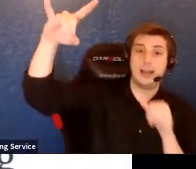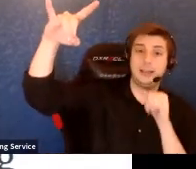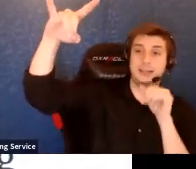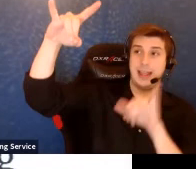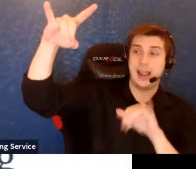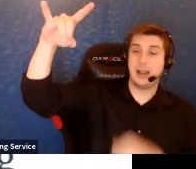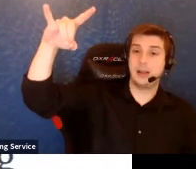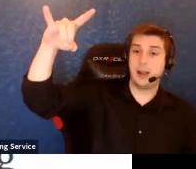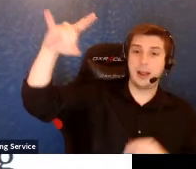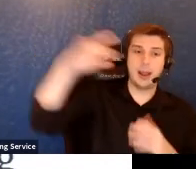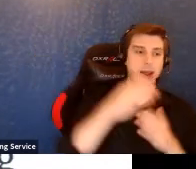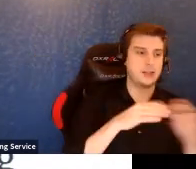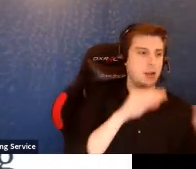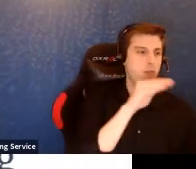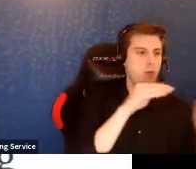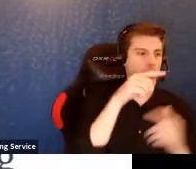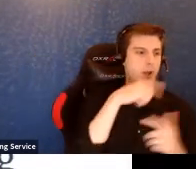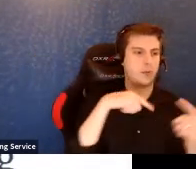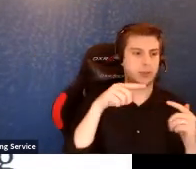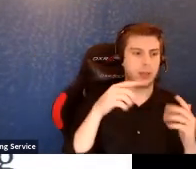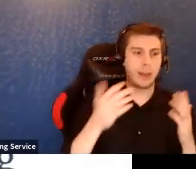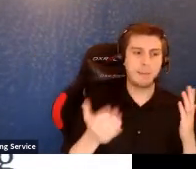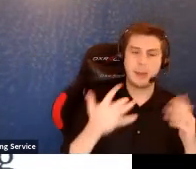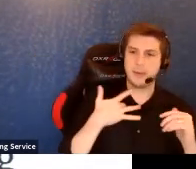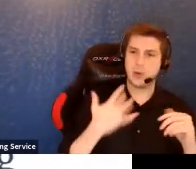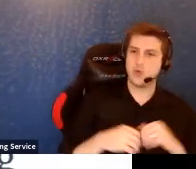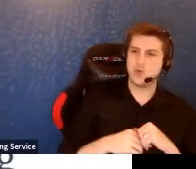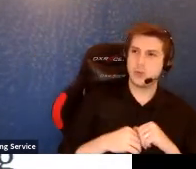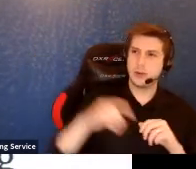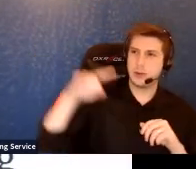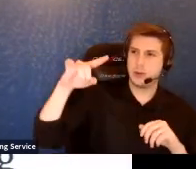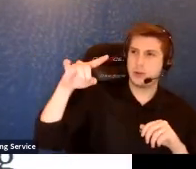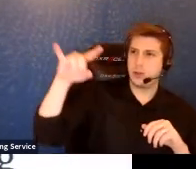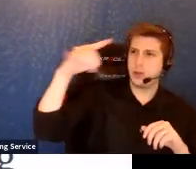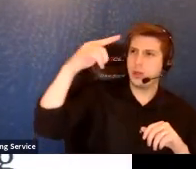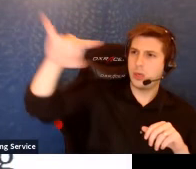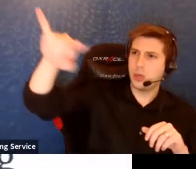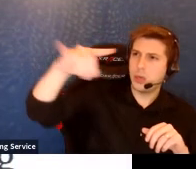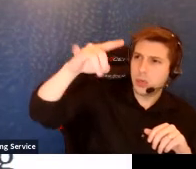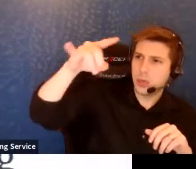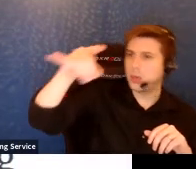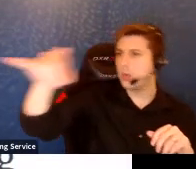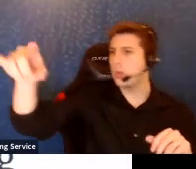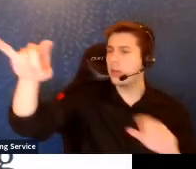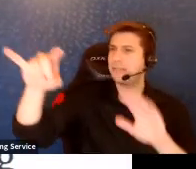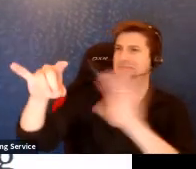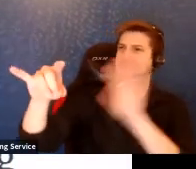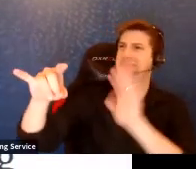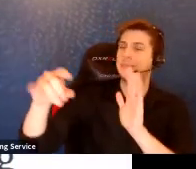things moving around us, right? It may feel like that drone might actually be moving in an unwanted